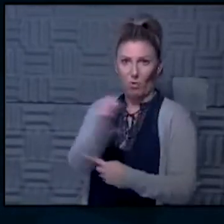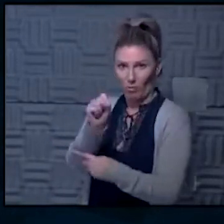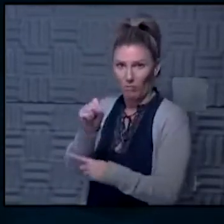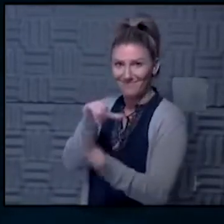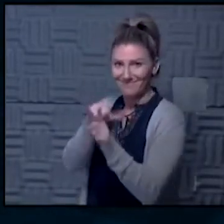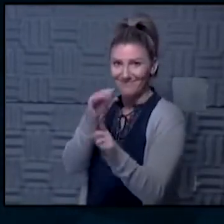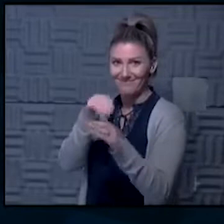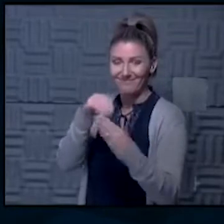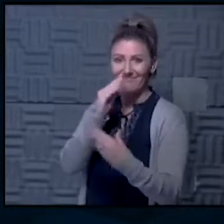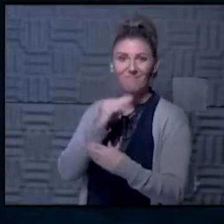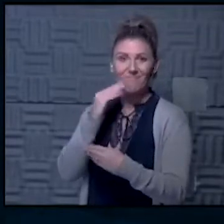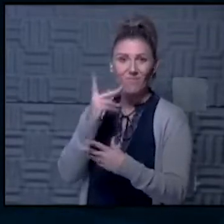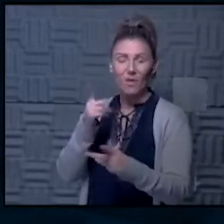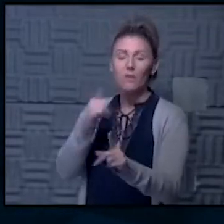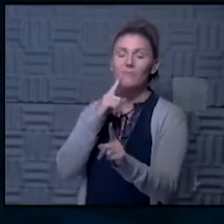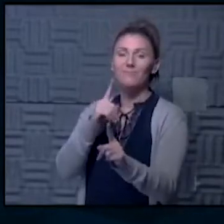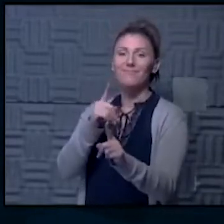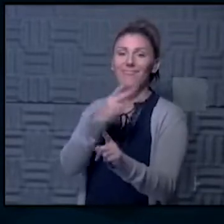today?